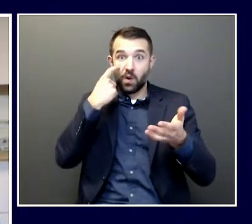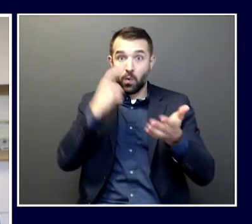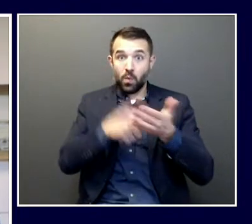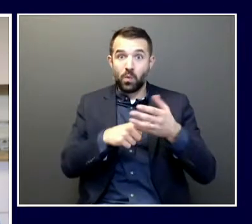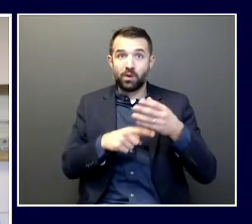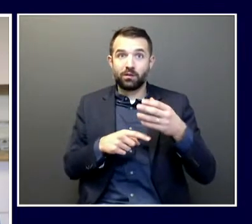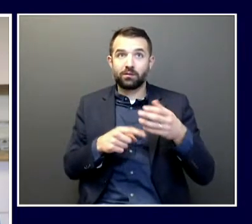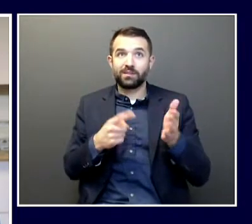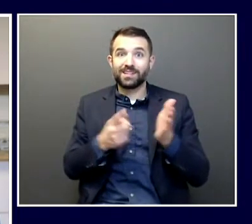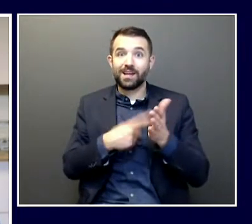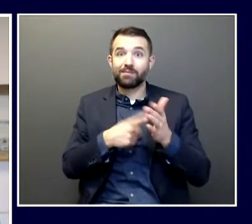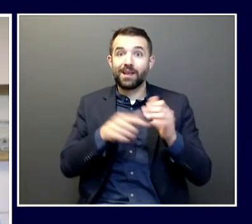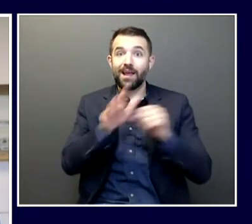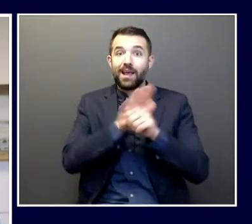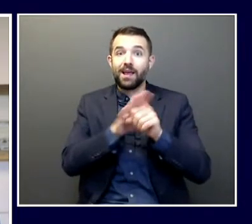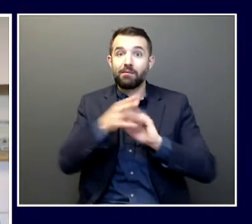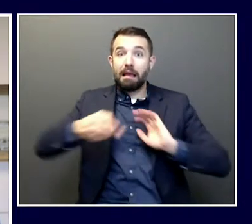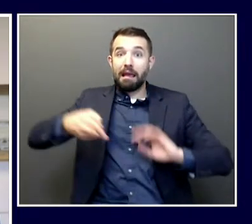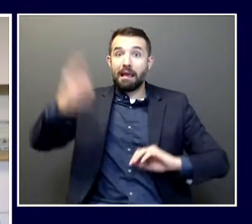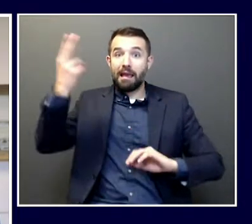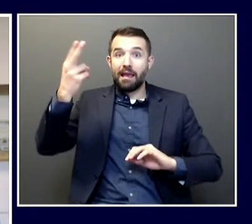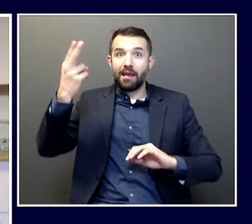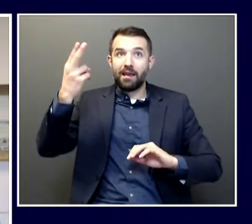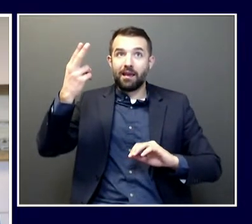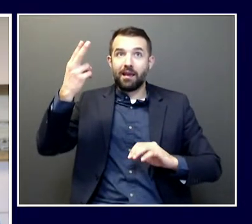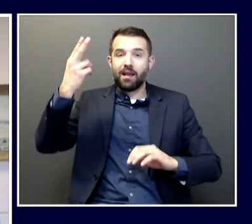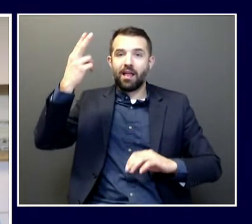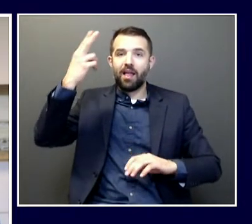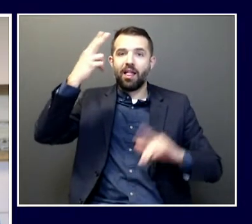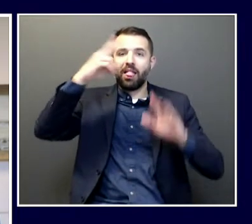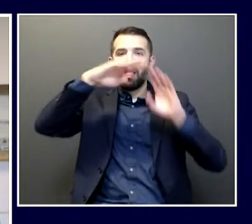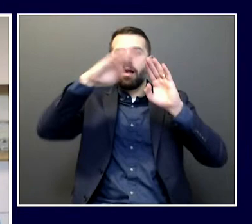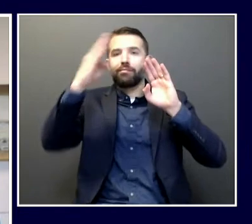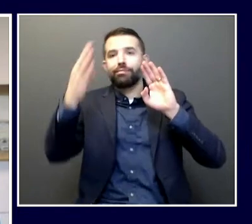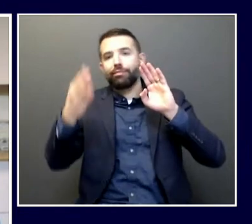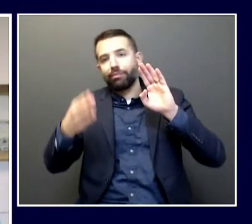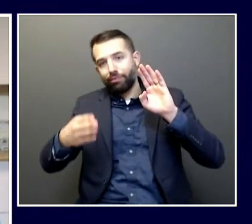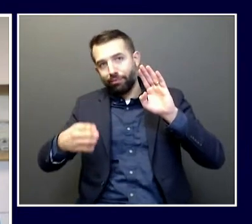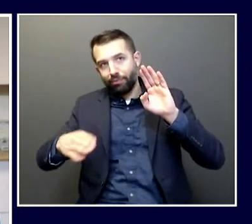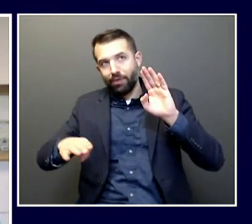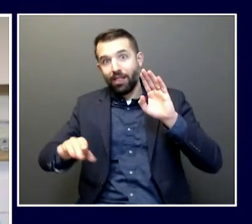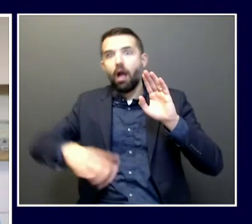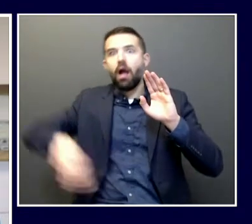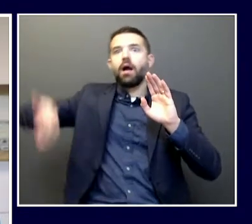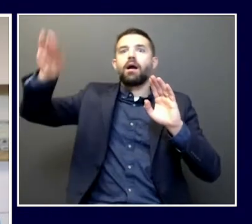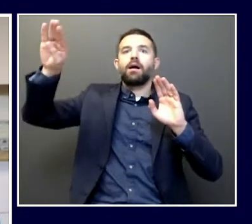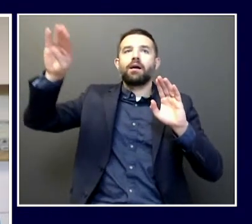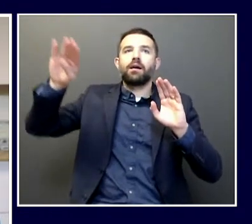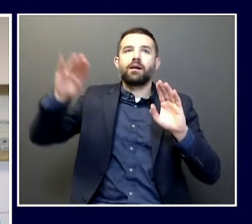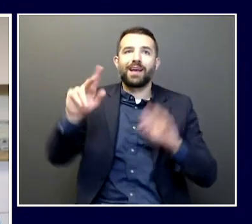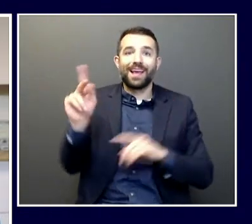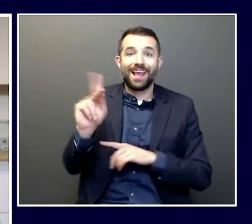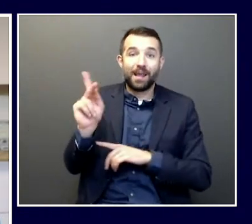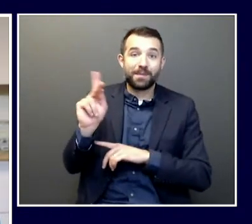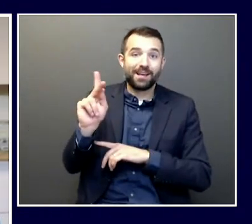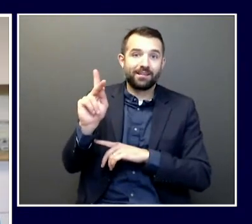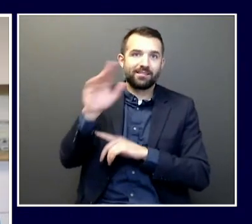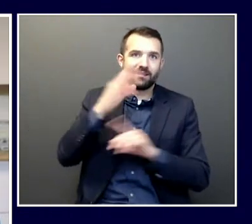really high and then they fall, and then another county comes back up. Kennebec is at a high point right